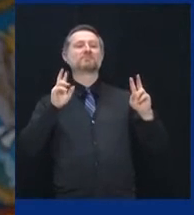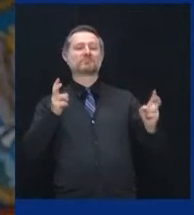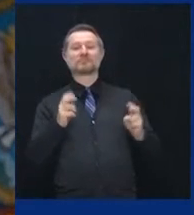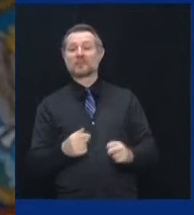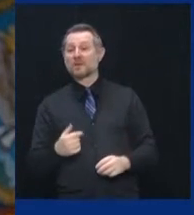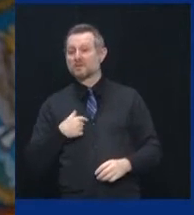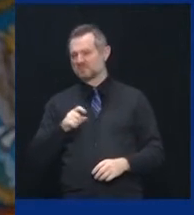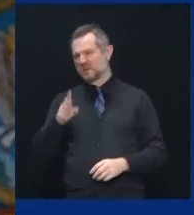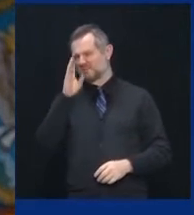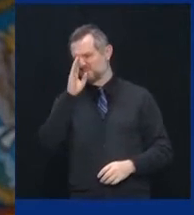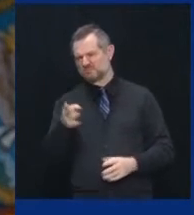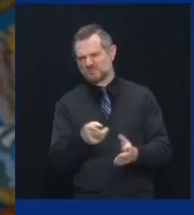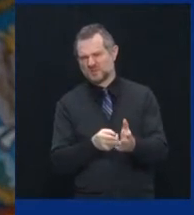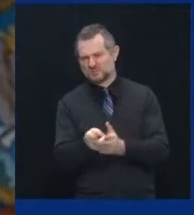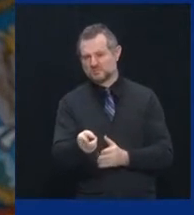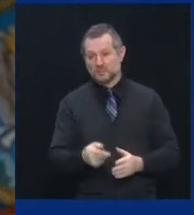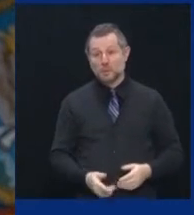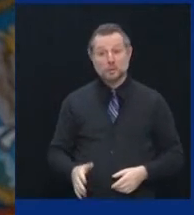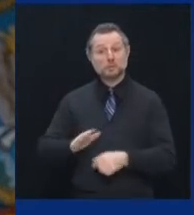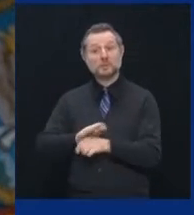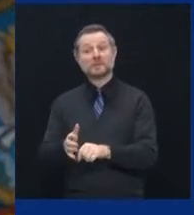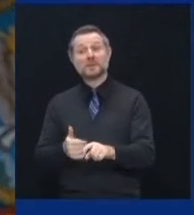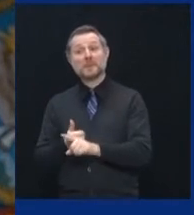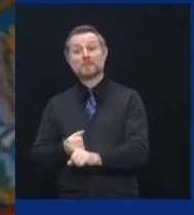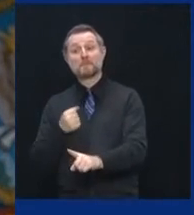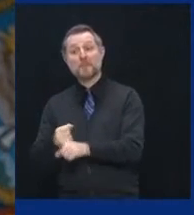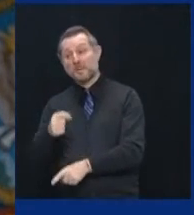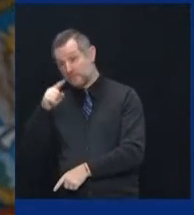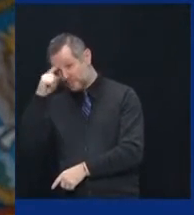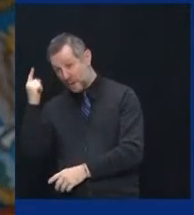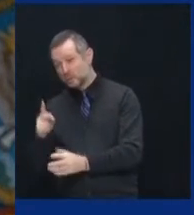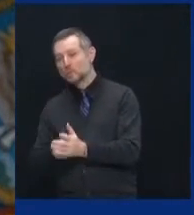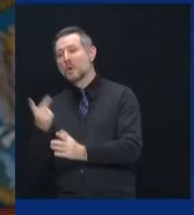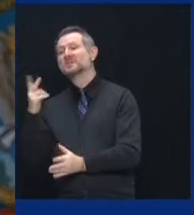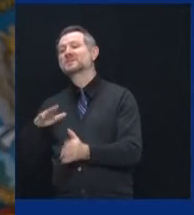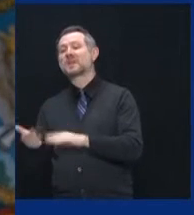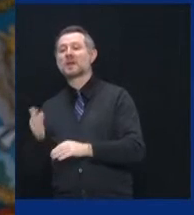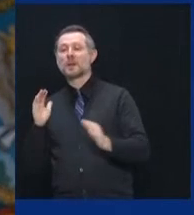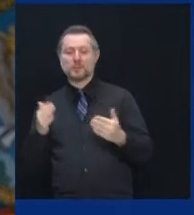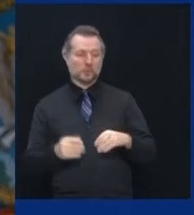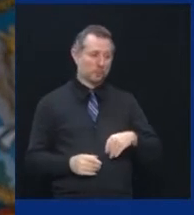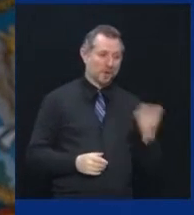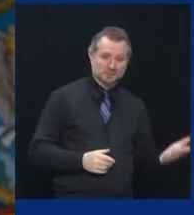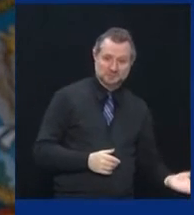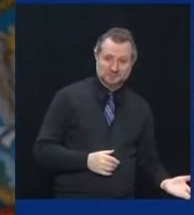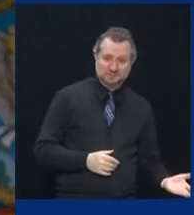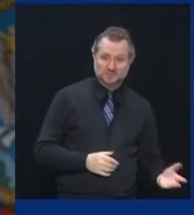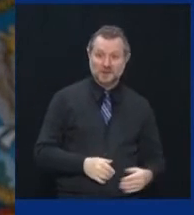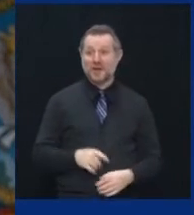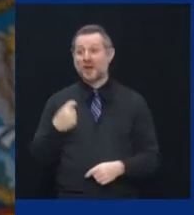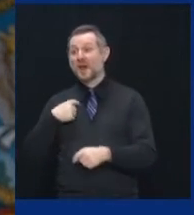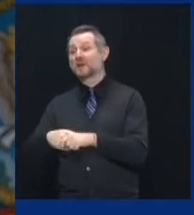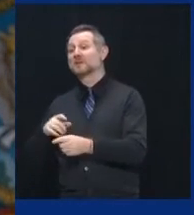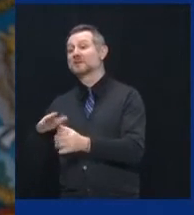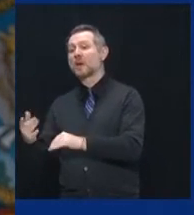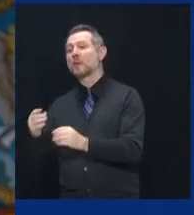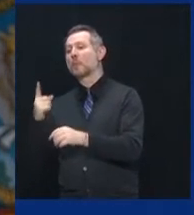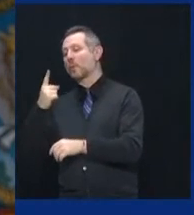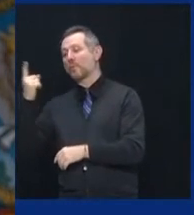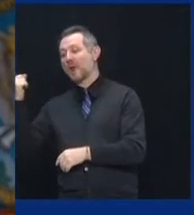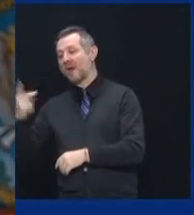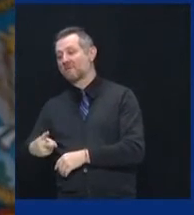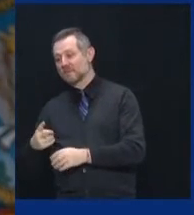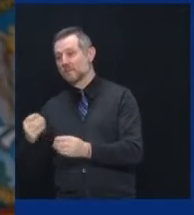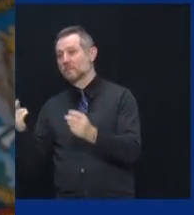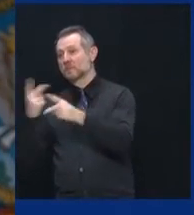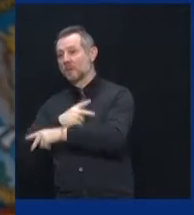Blacks died from COVID at twice the rate of whites. That's the truth. Latinos died at 1.5